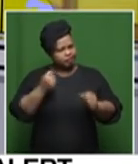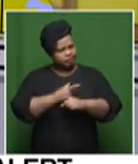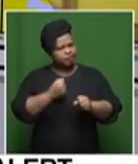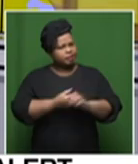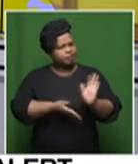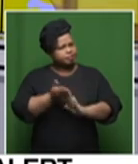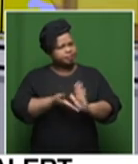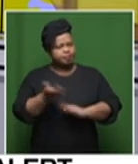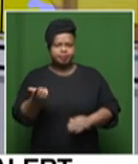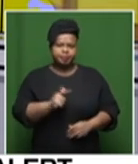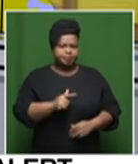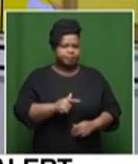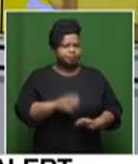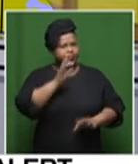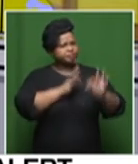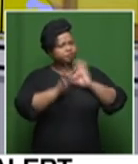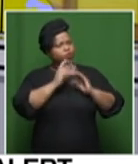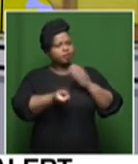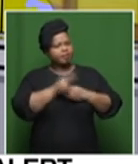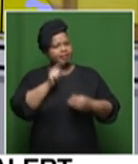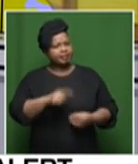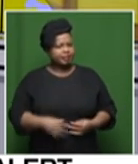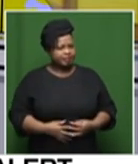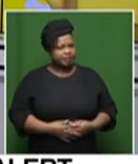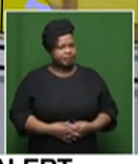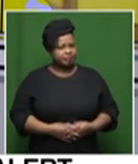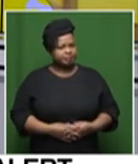running smoothly. Give us an idea what is happening there.